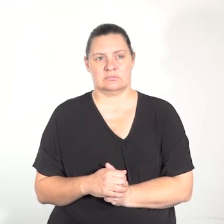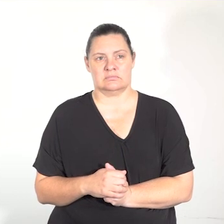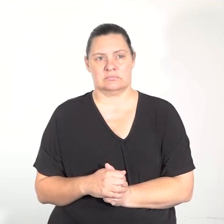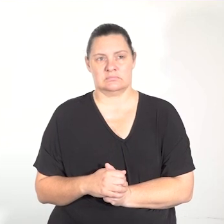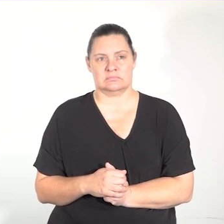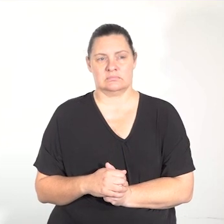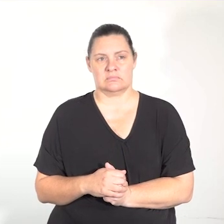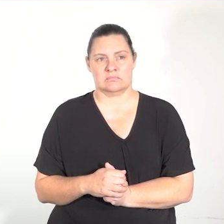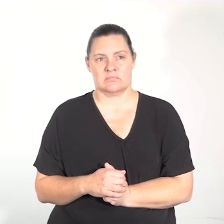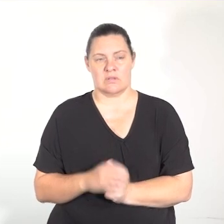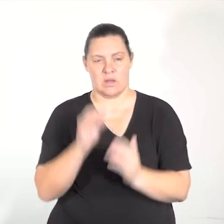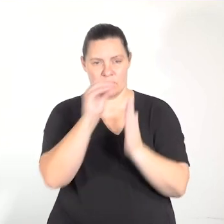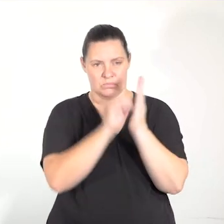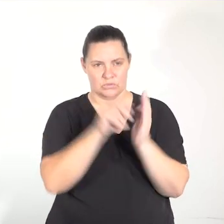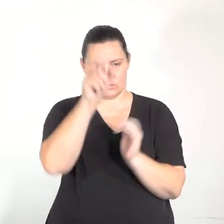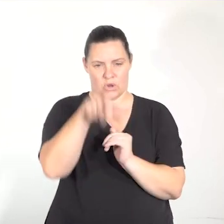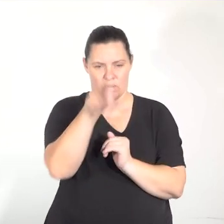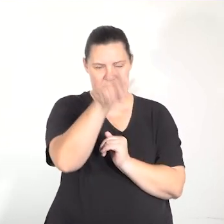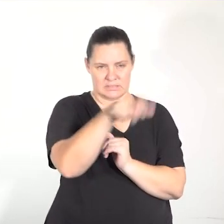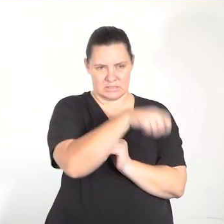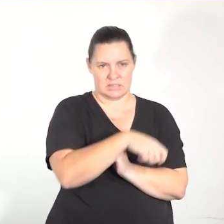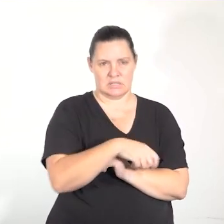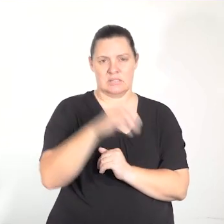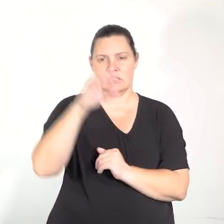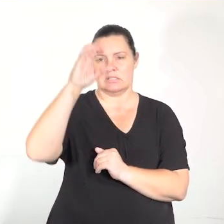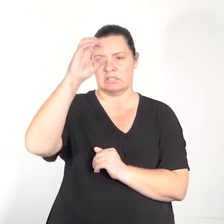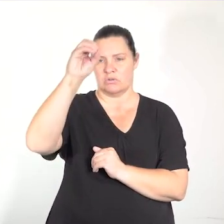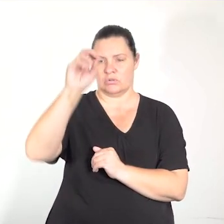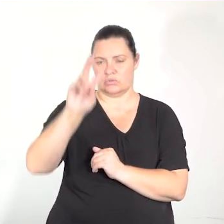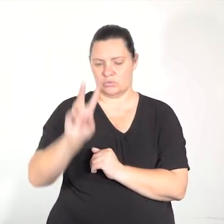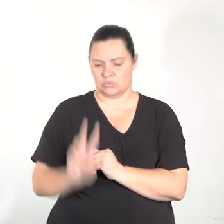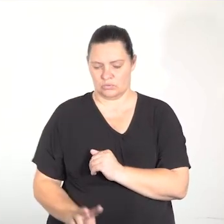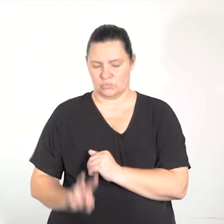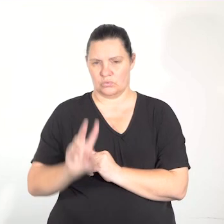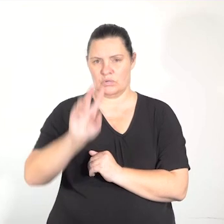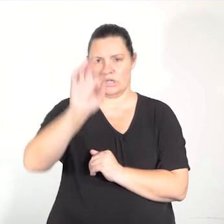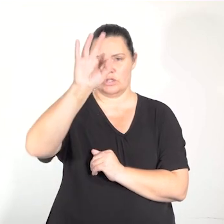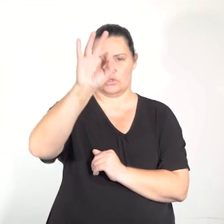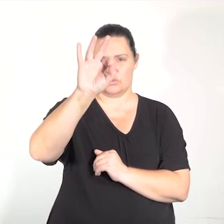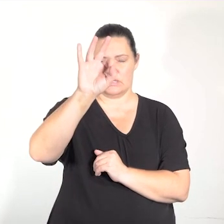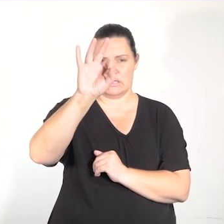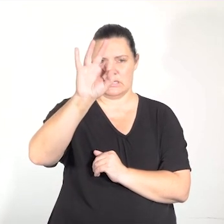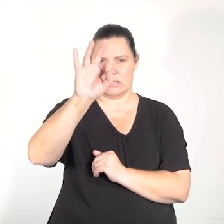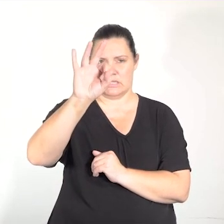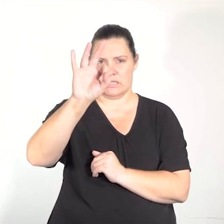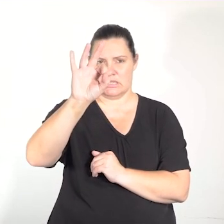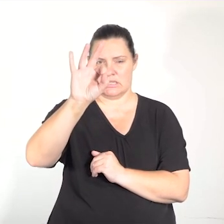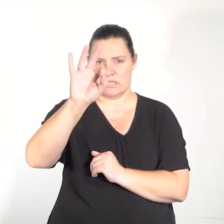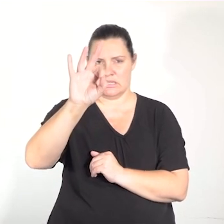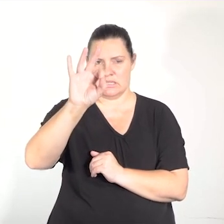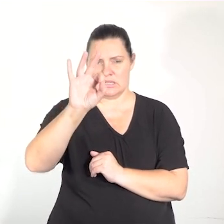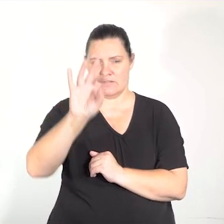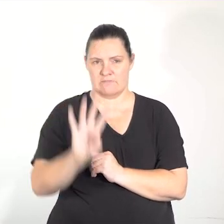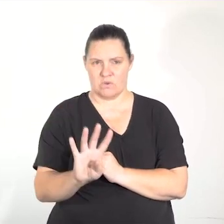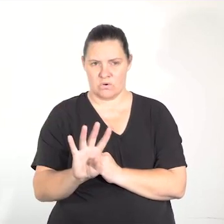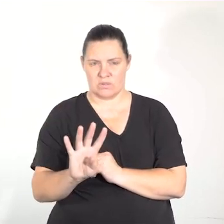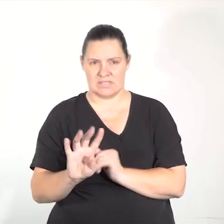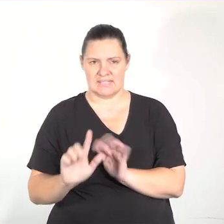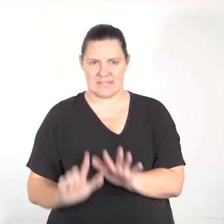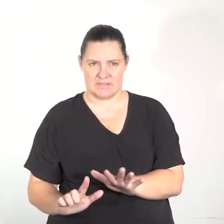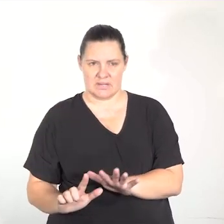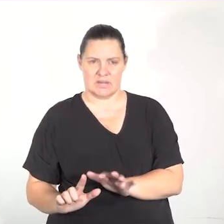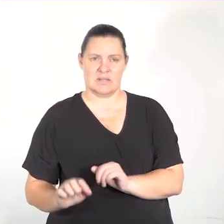2. Okay, let's move on. Themba goes to the grocery store to buy some food. He only